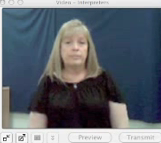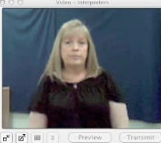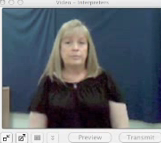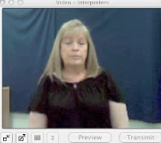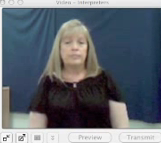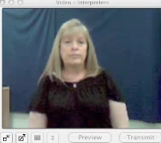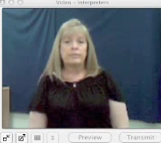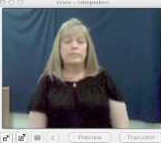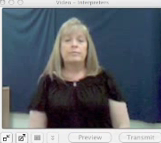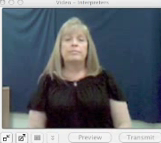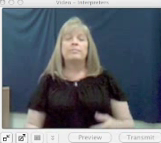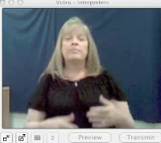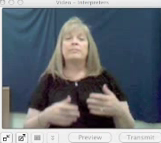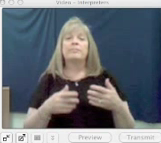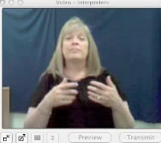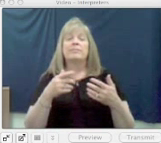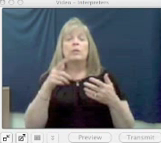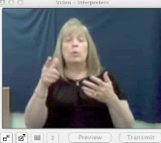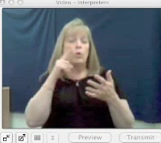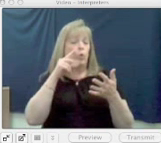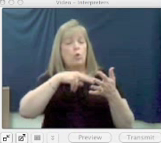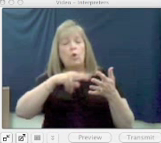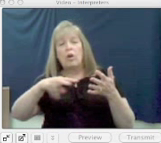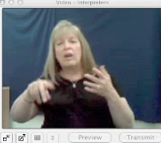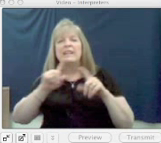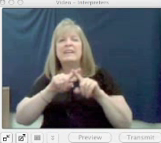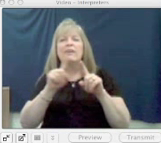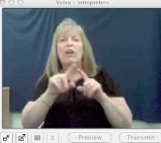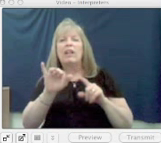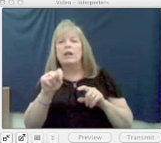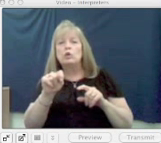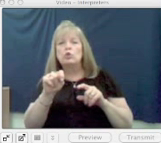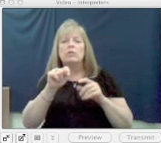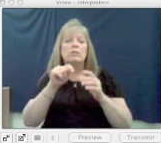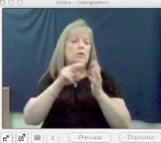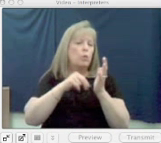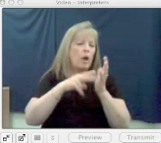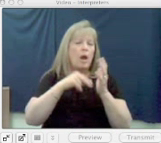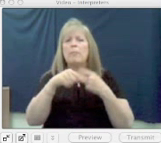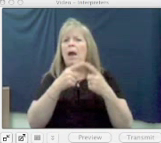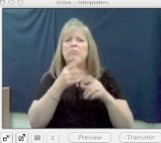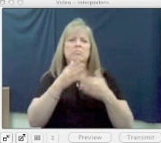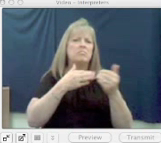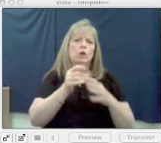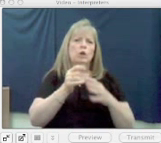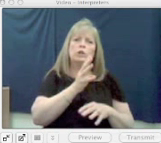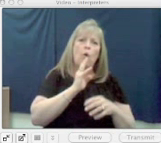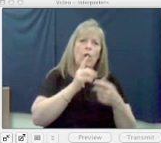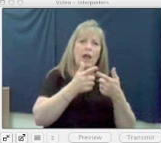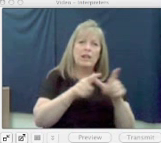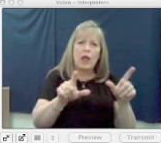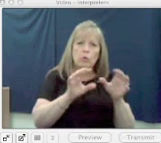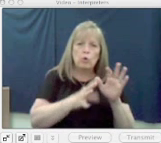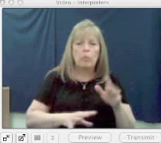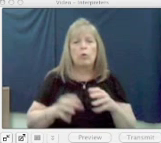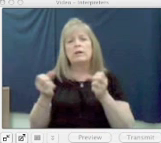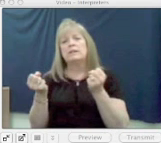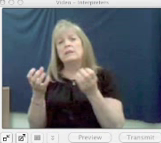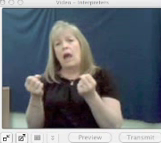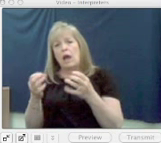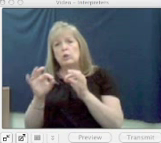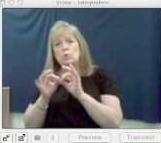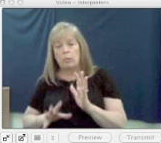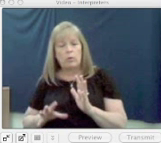Whether you look inside the literature of spoken language interpreters or sign language interpreters, you see the